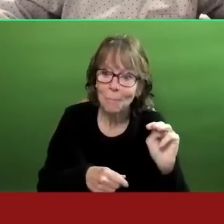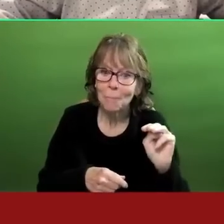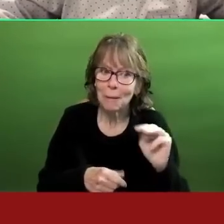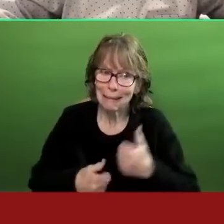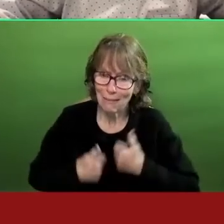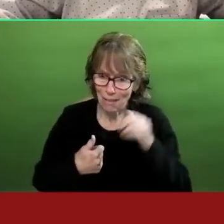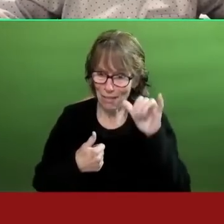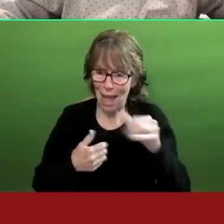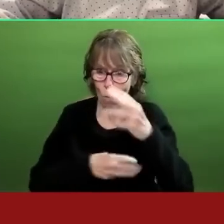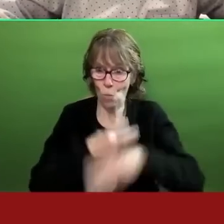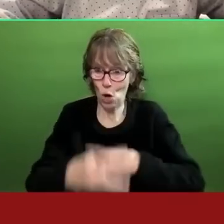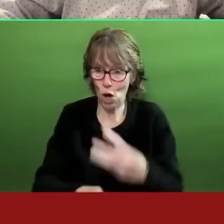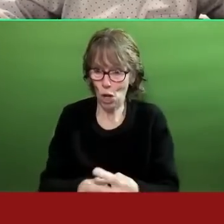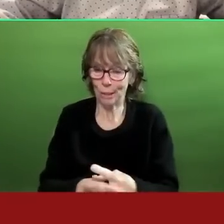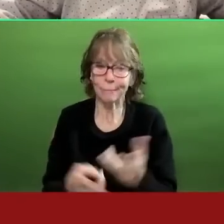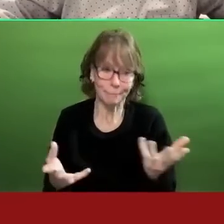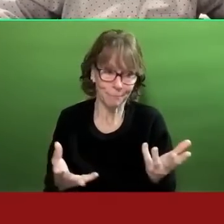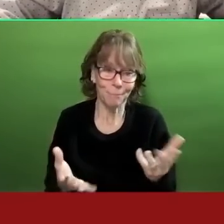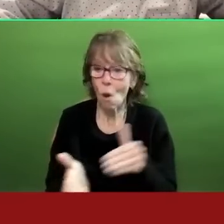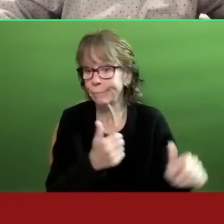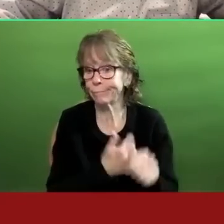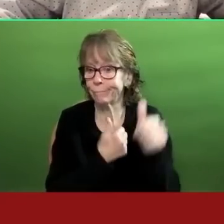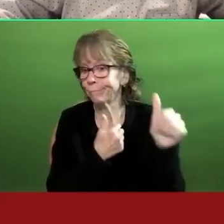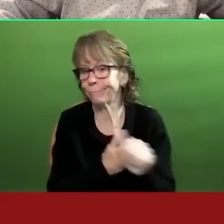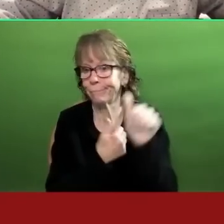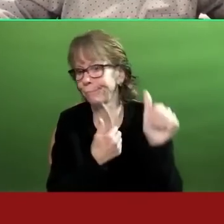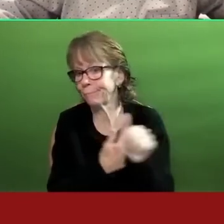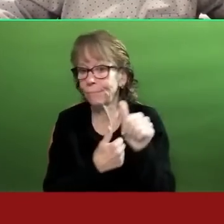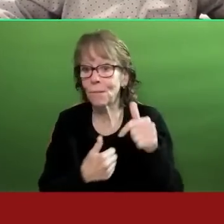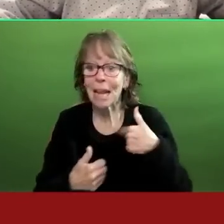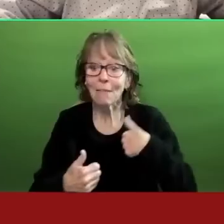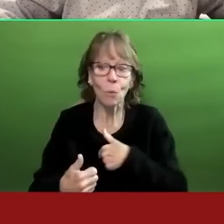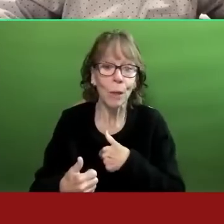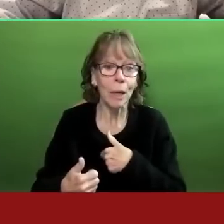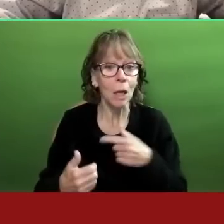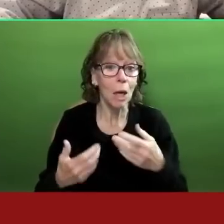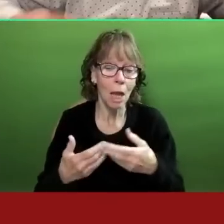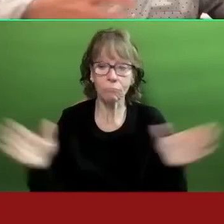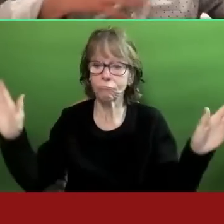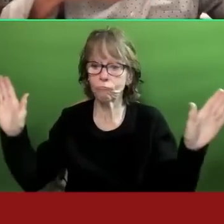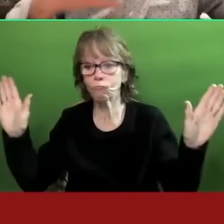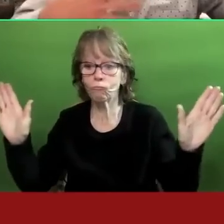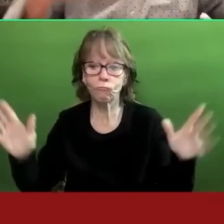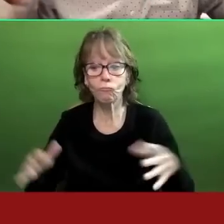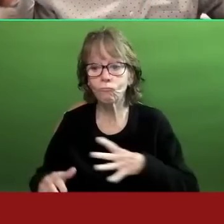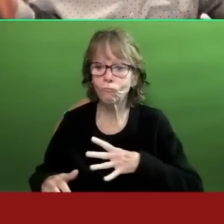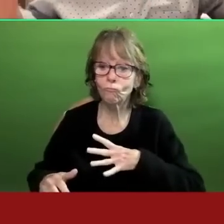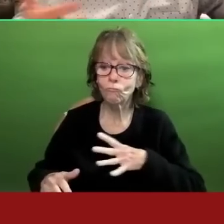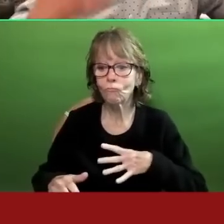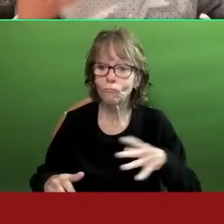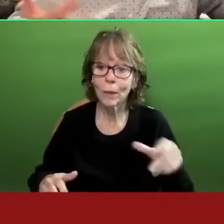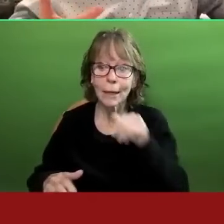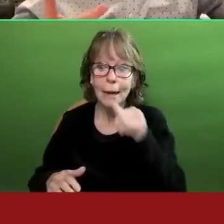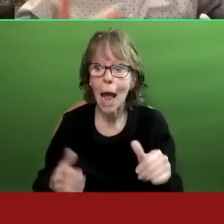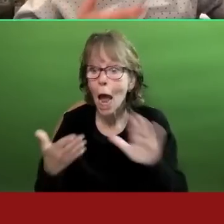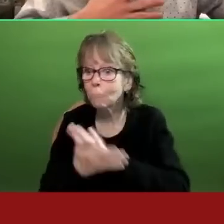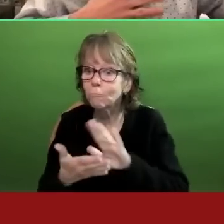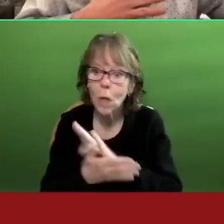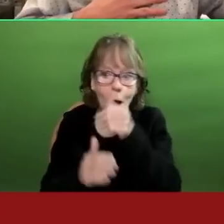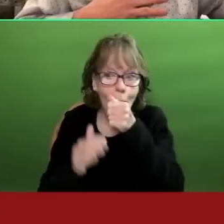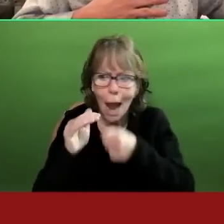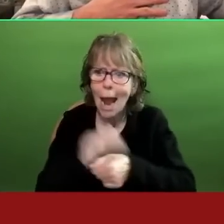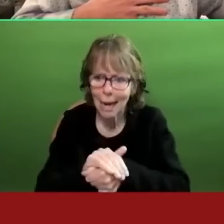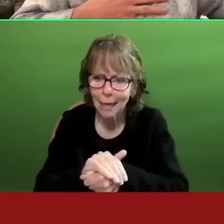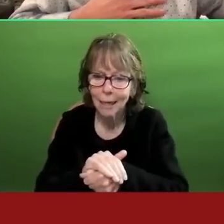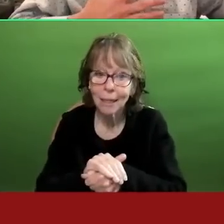who are trans and who are very out in public, it's more of a reality. And so you could see me kind of brush it off, but